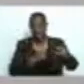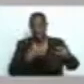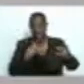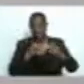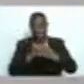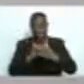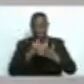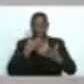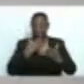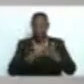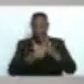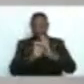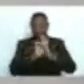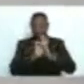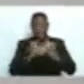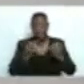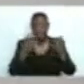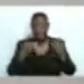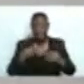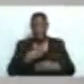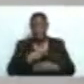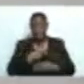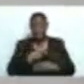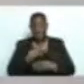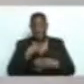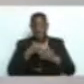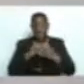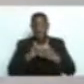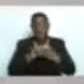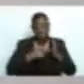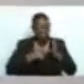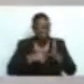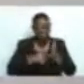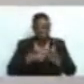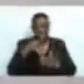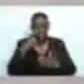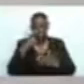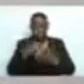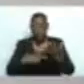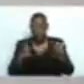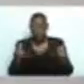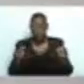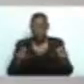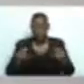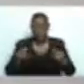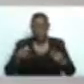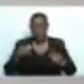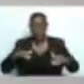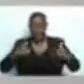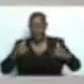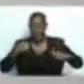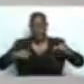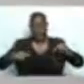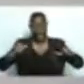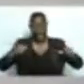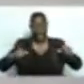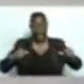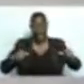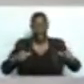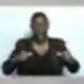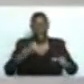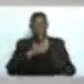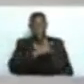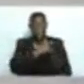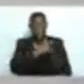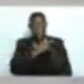of us, taught us the way and the ropes on how we should conduct ourselves in the public, and also as relates to a politician,